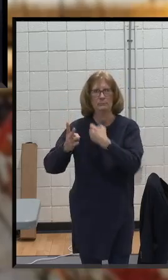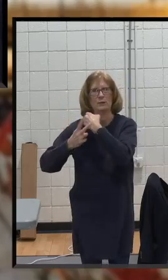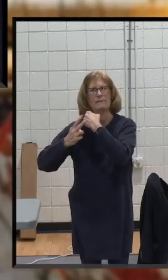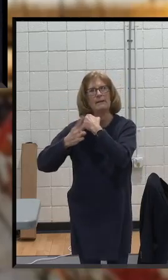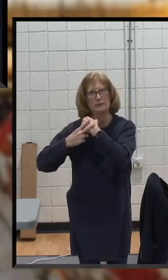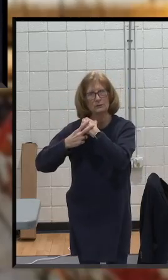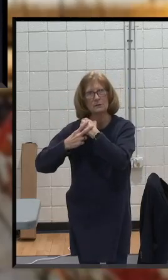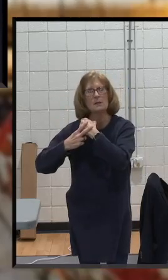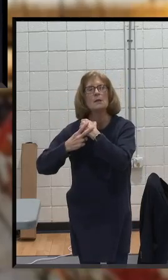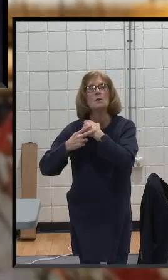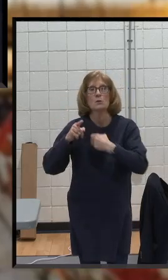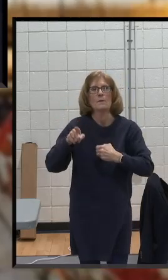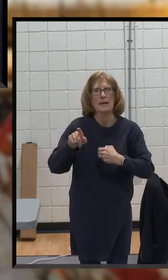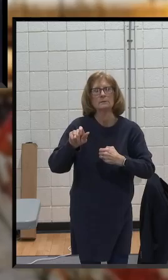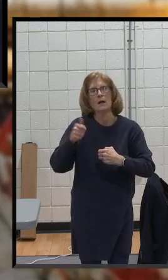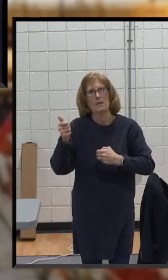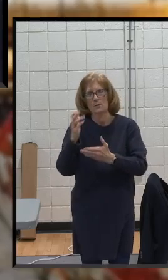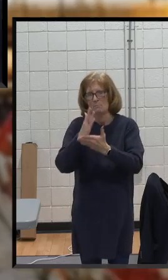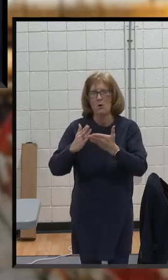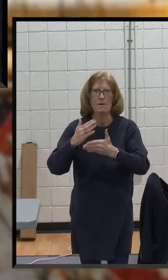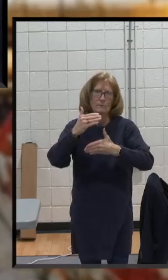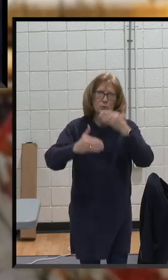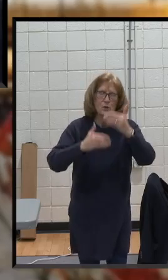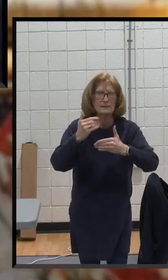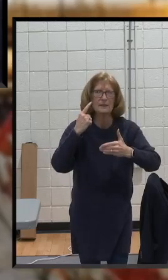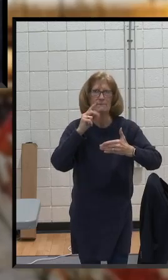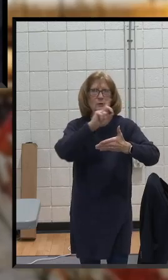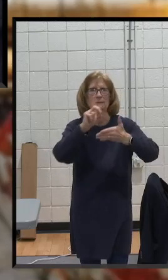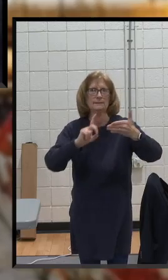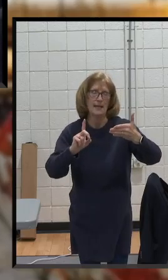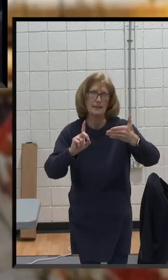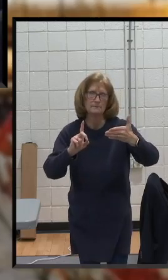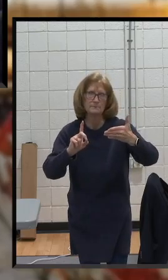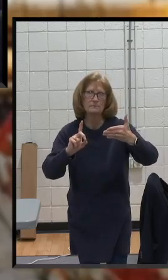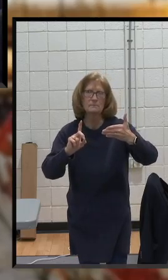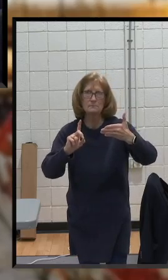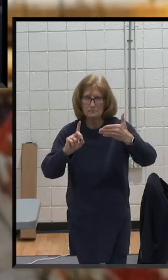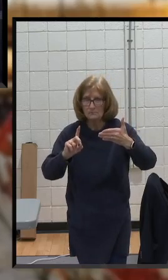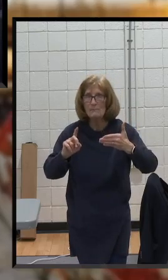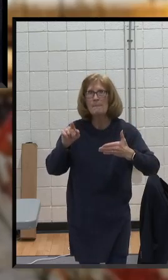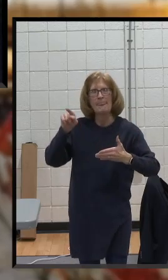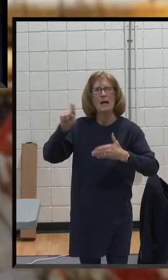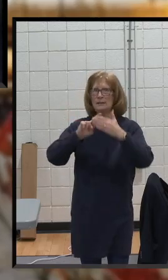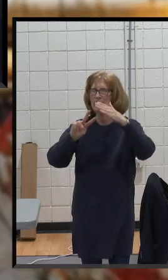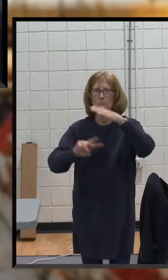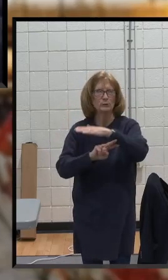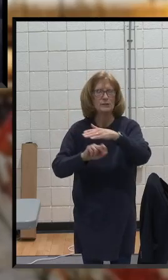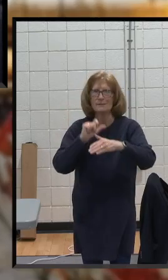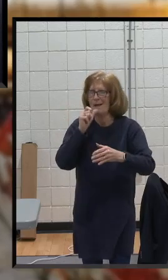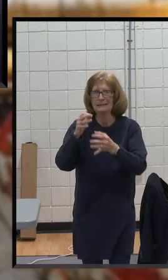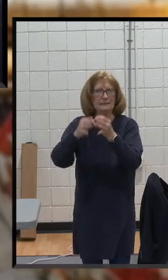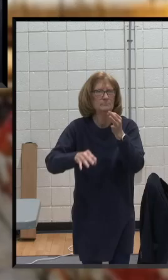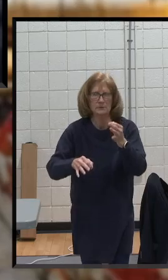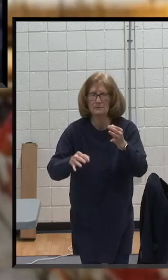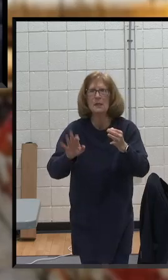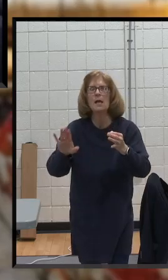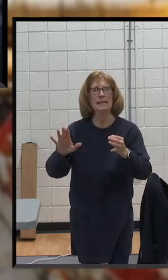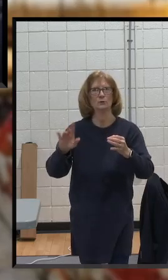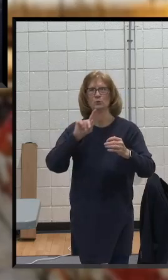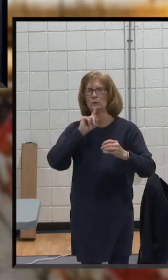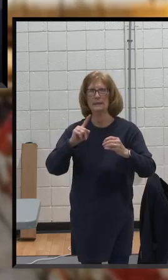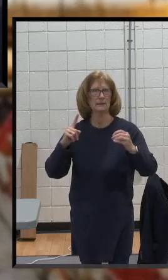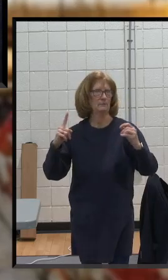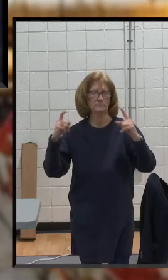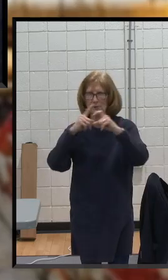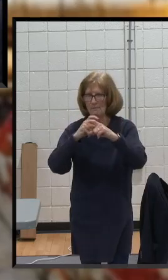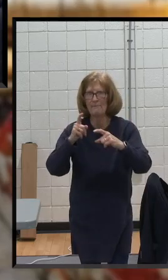appropriately rehabilitating the structure. And also, it's a complicated structure, so there's thousands of hours of